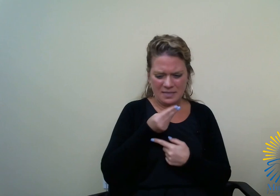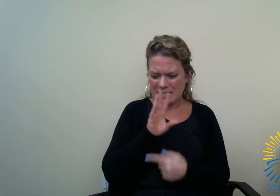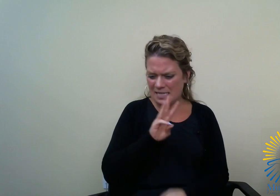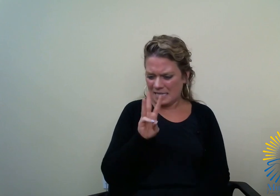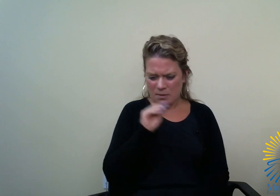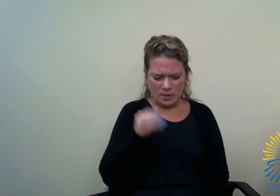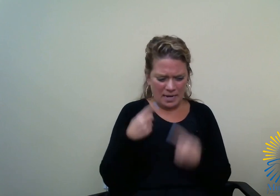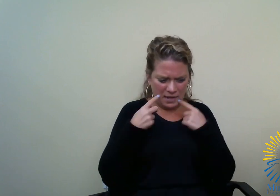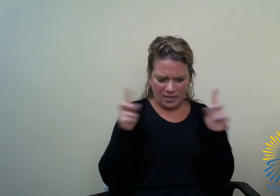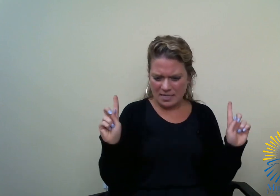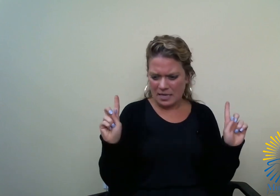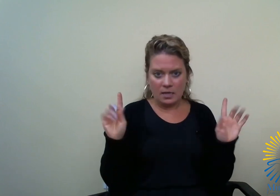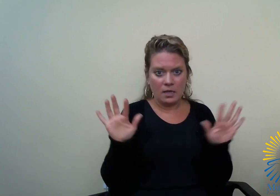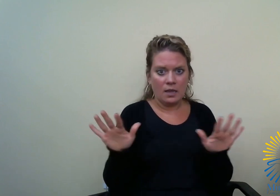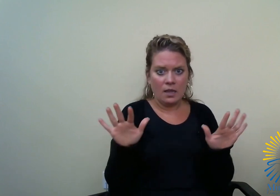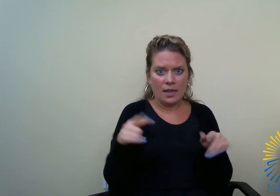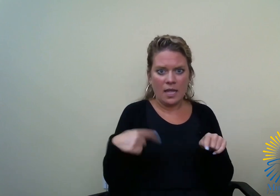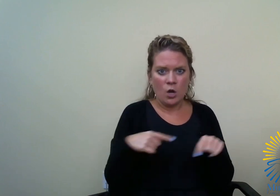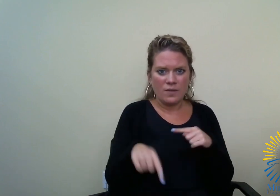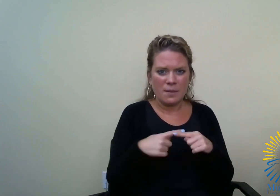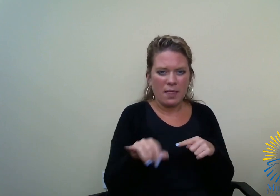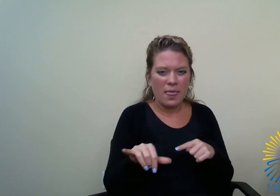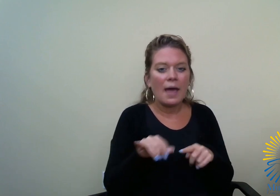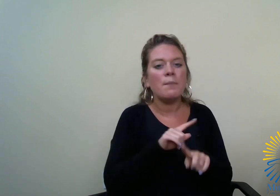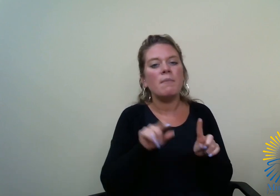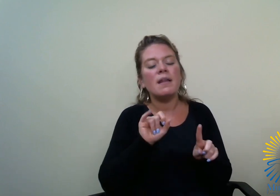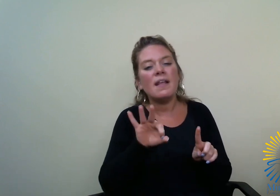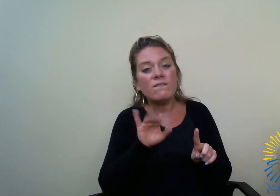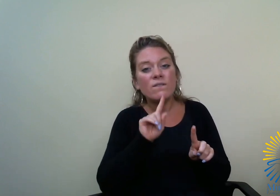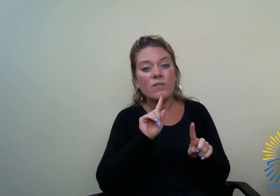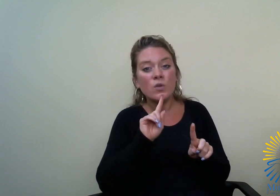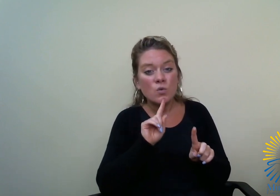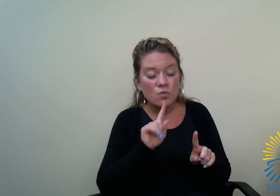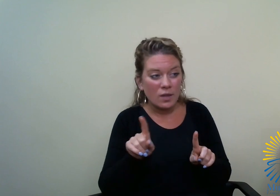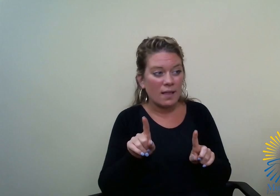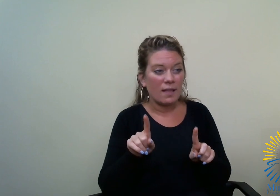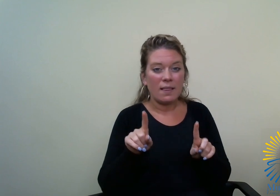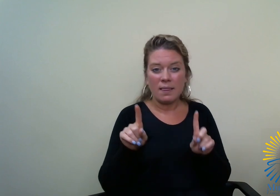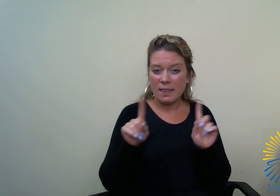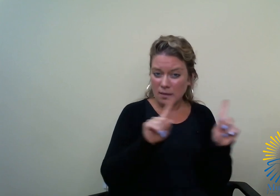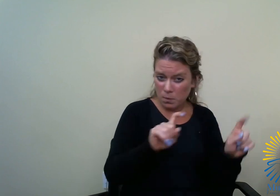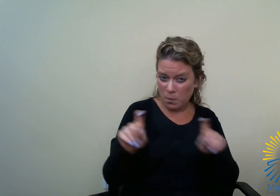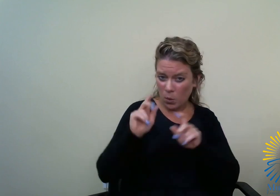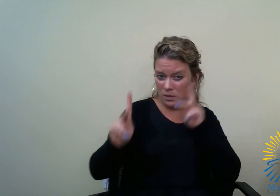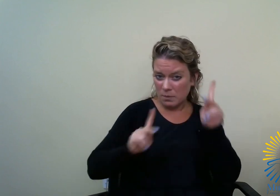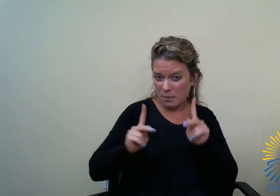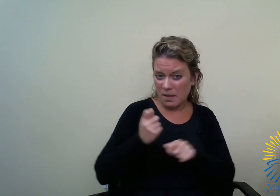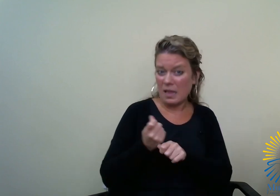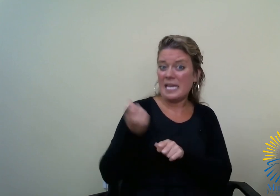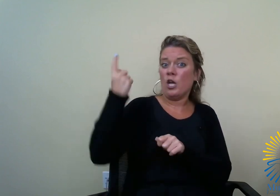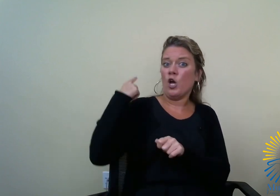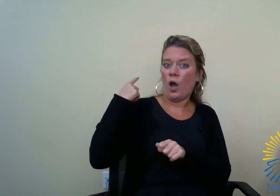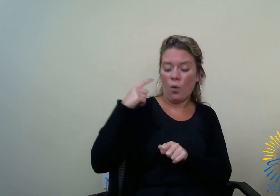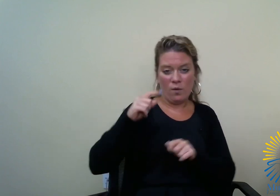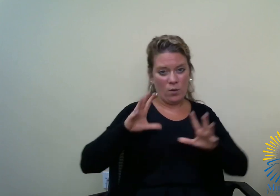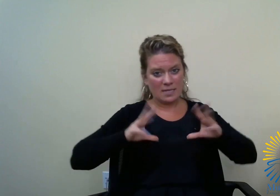66% efficacy, and they get nervous about that. When like, if you probably polled people like a year ago and you were like, would you take a vaccine from Pfizer or Johnson &